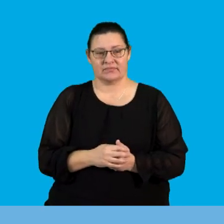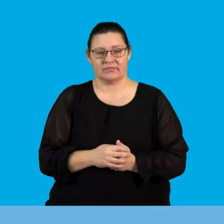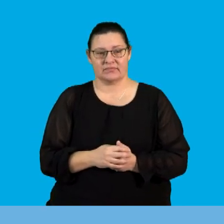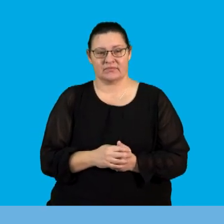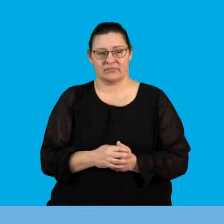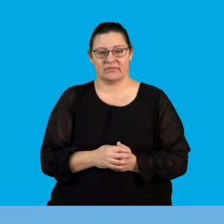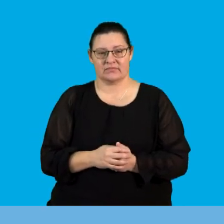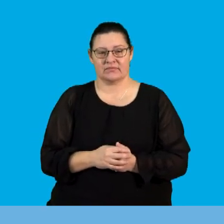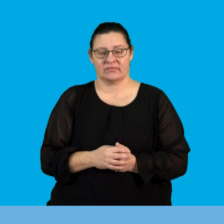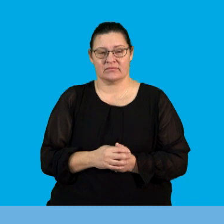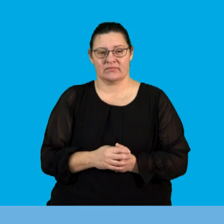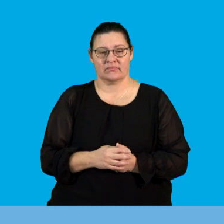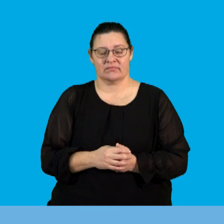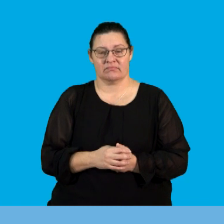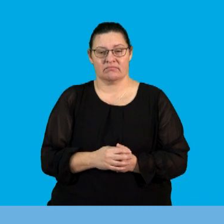false.